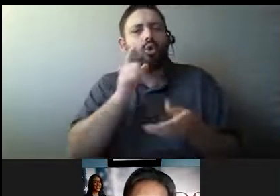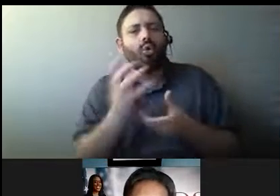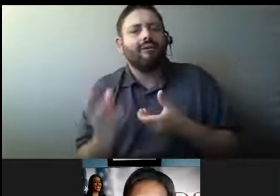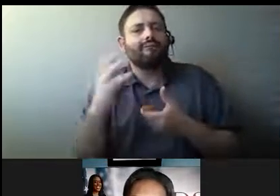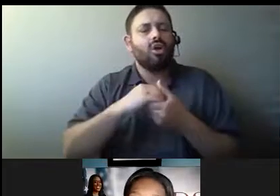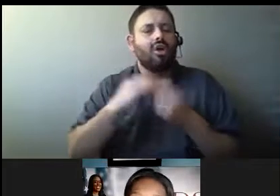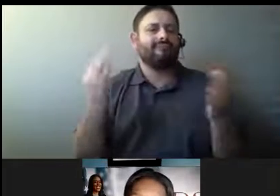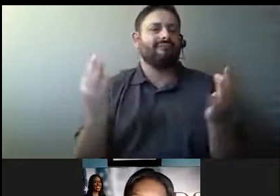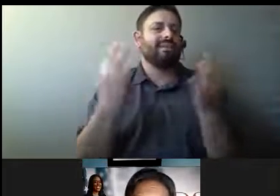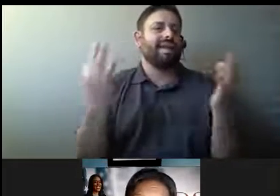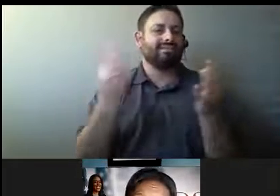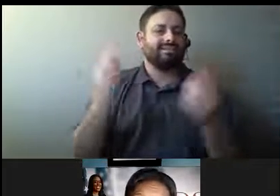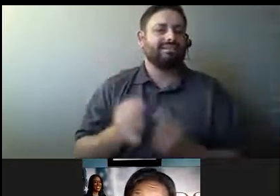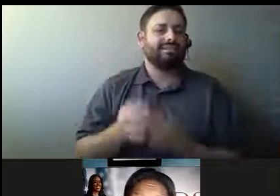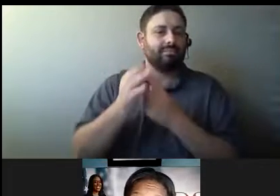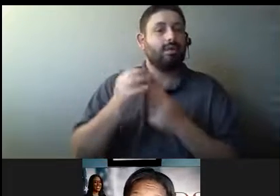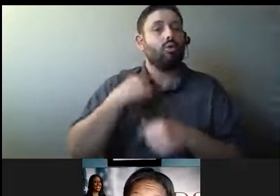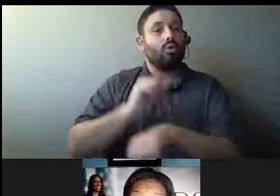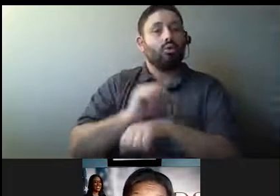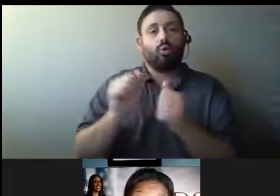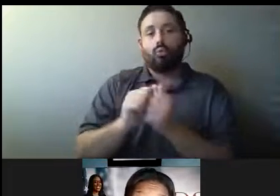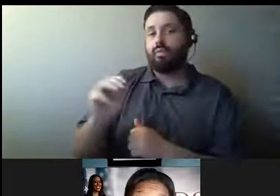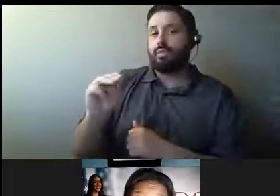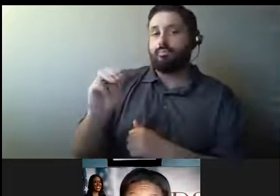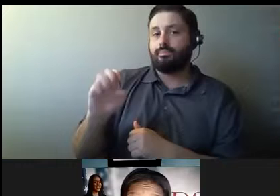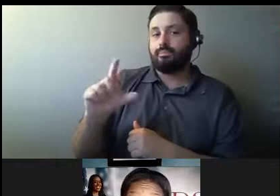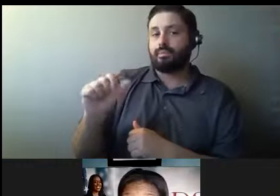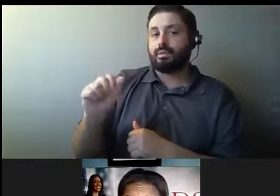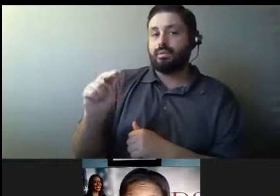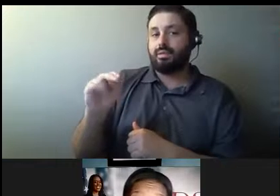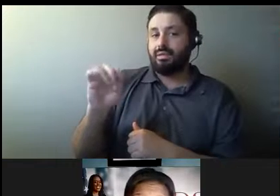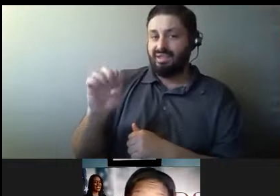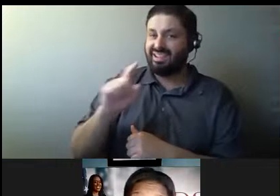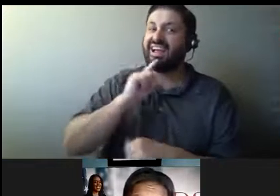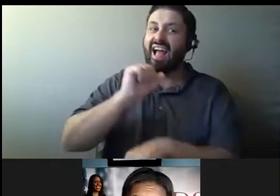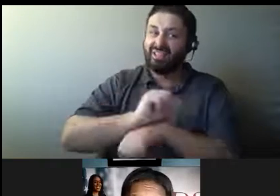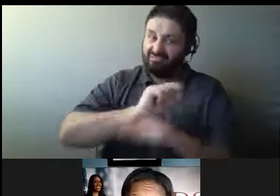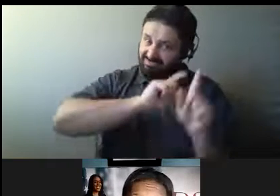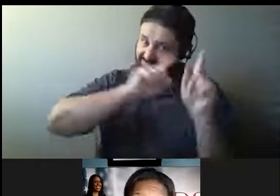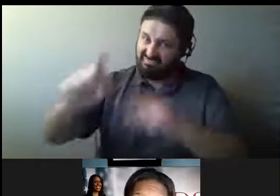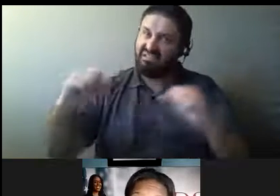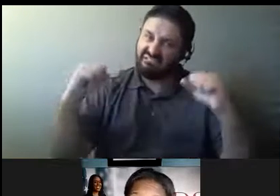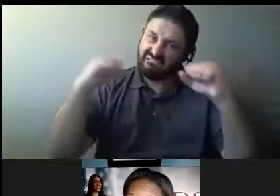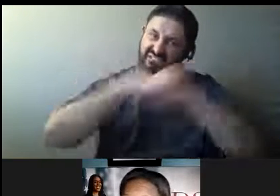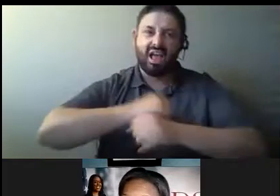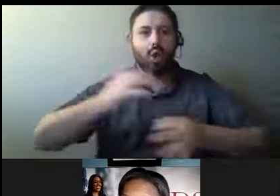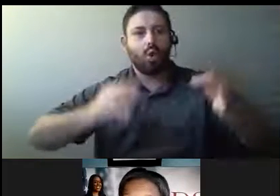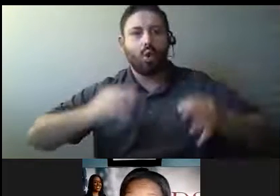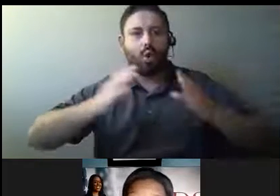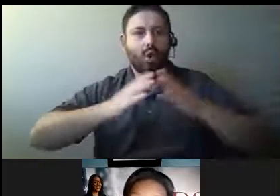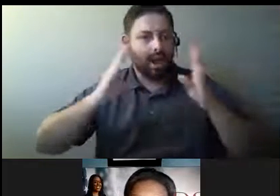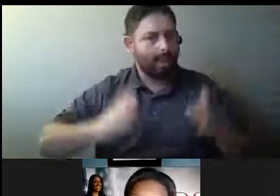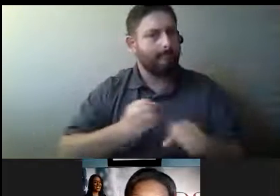Fiesta Especial. I work with Melanie to actually go down and fight in the courthouse to make sure that the